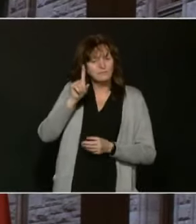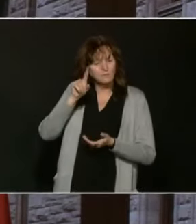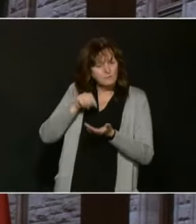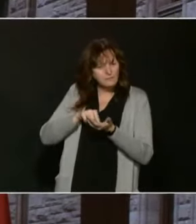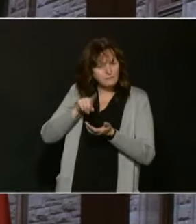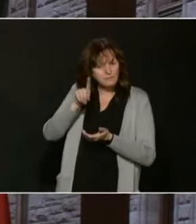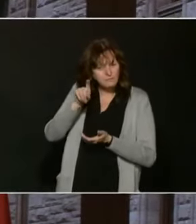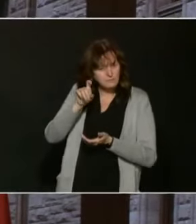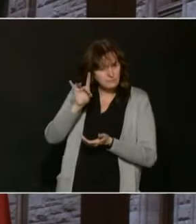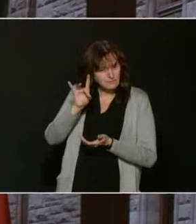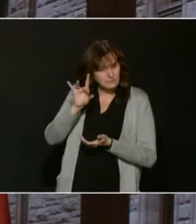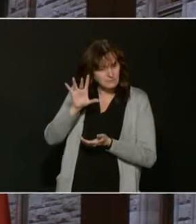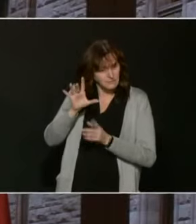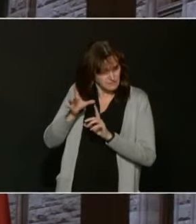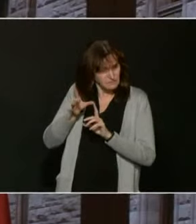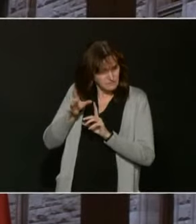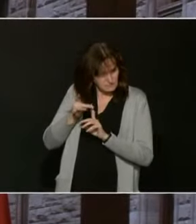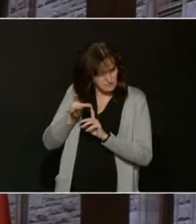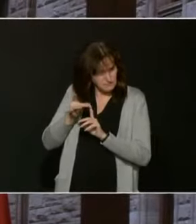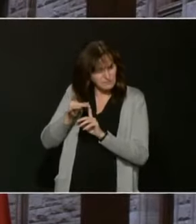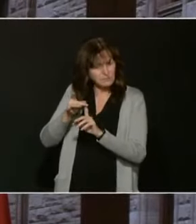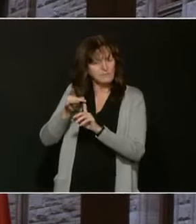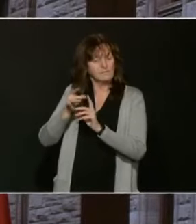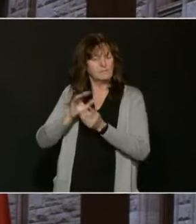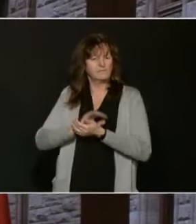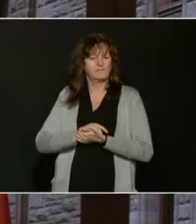1,185 cases. Yesterday,